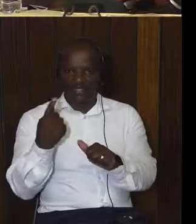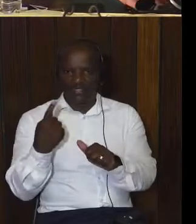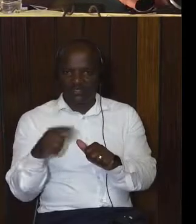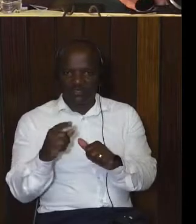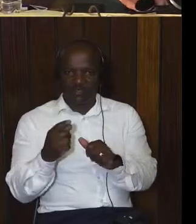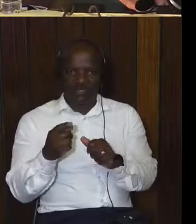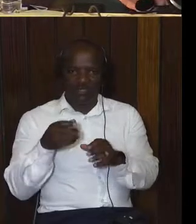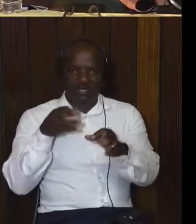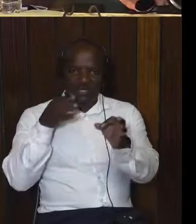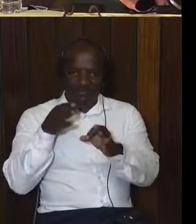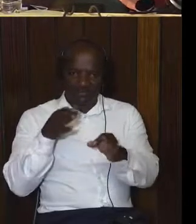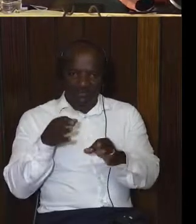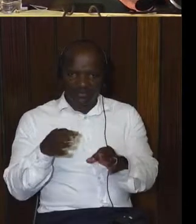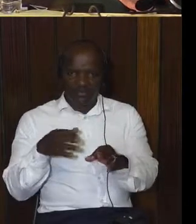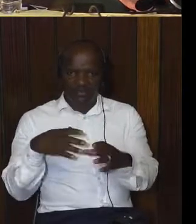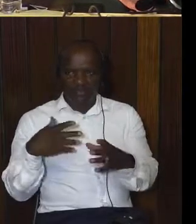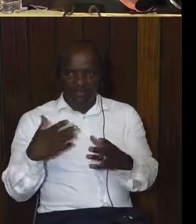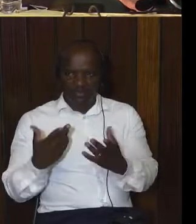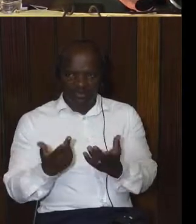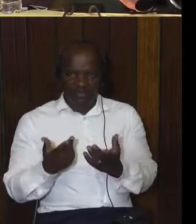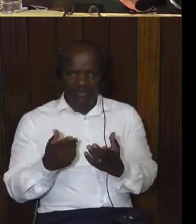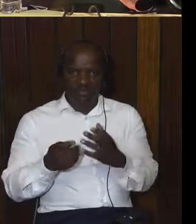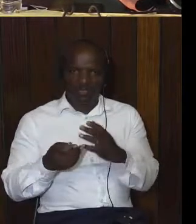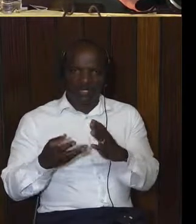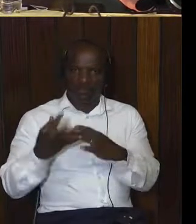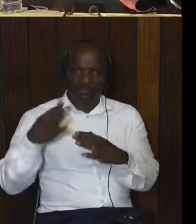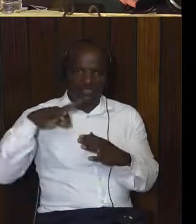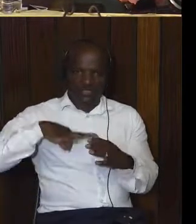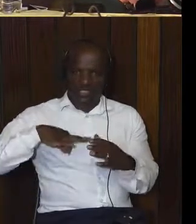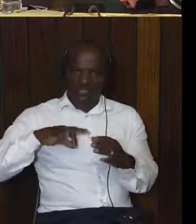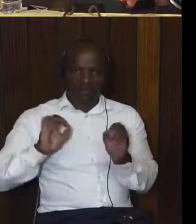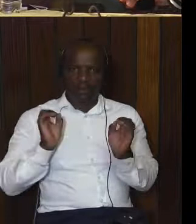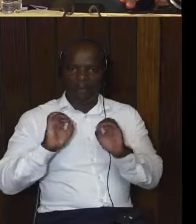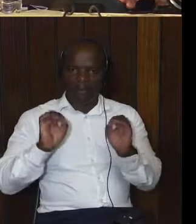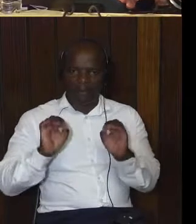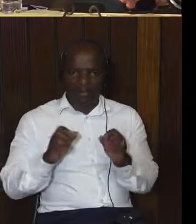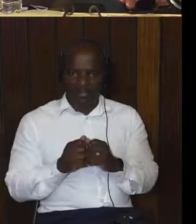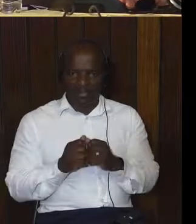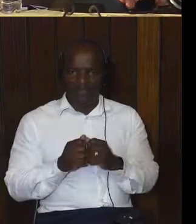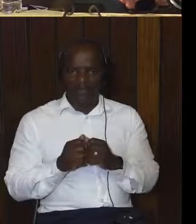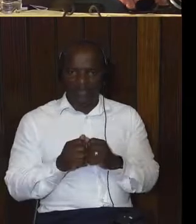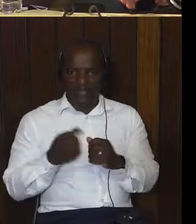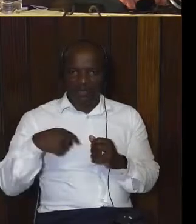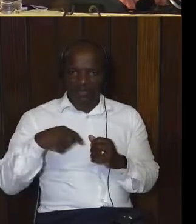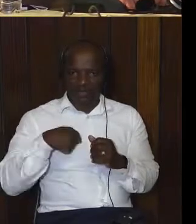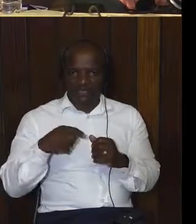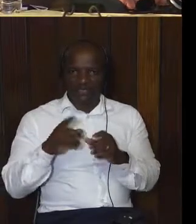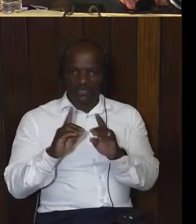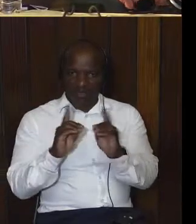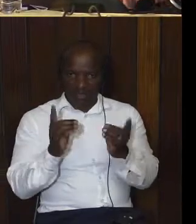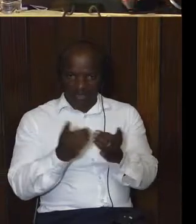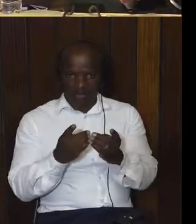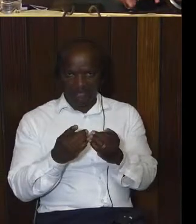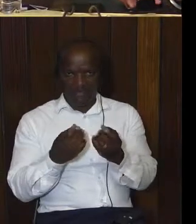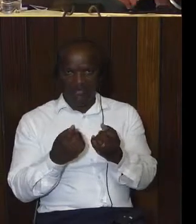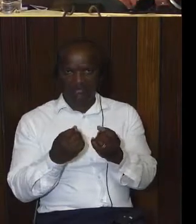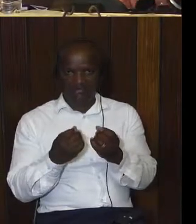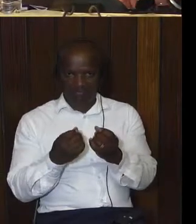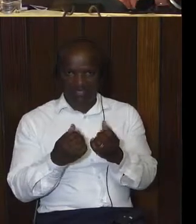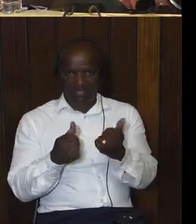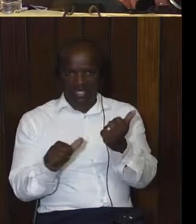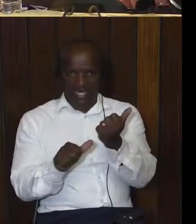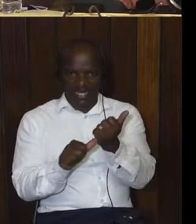we do not charge for that. So all that happens is we assist the department in terms of